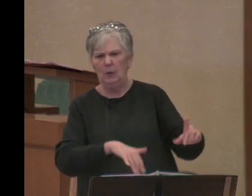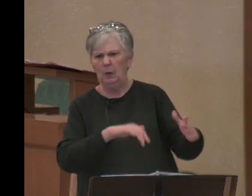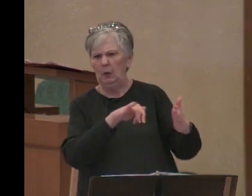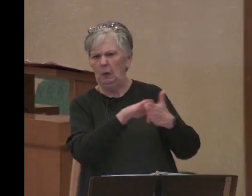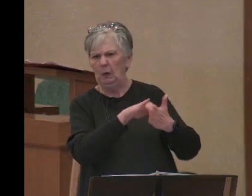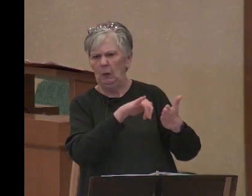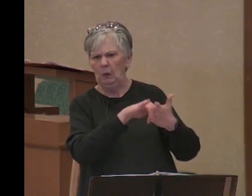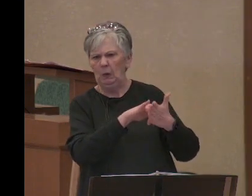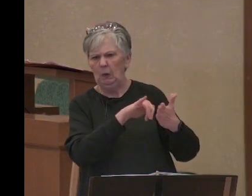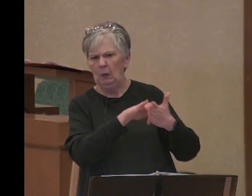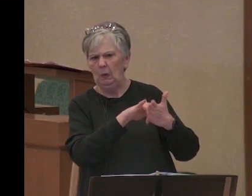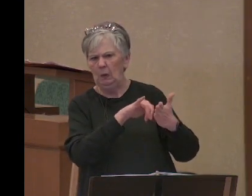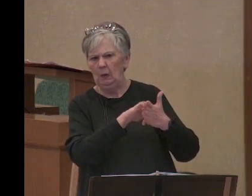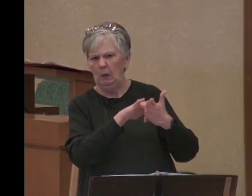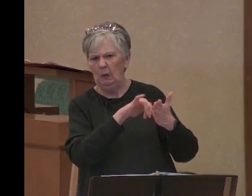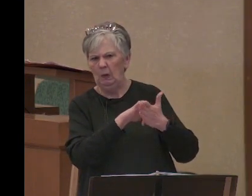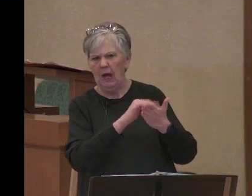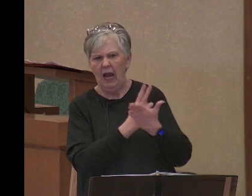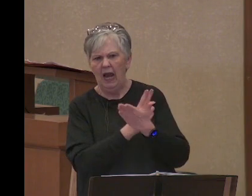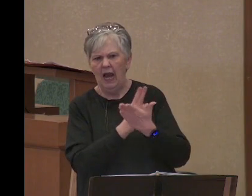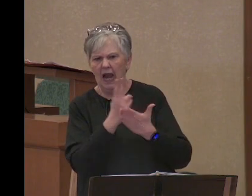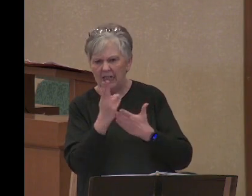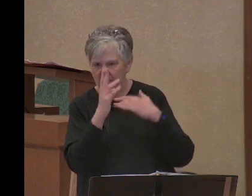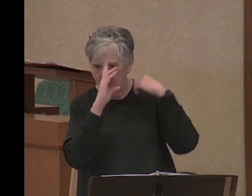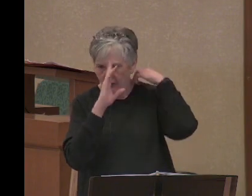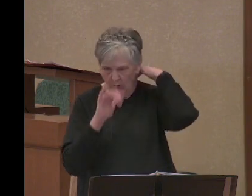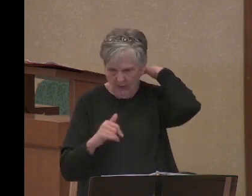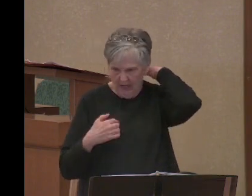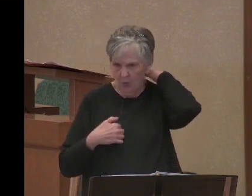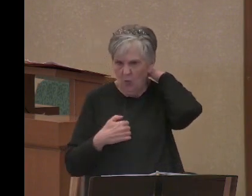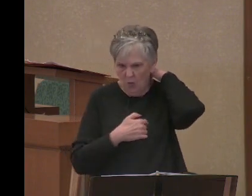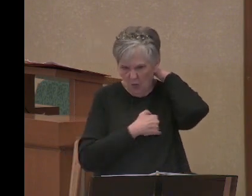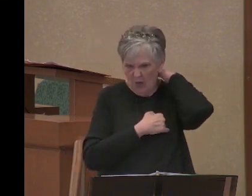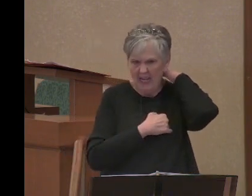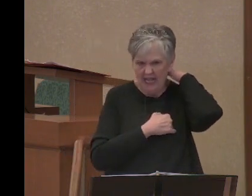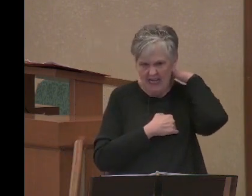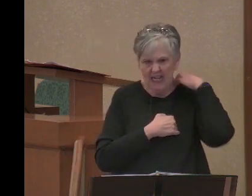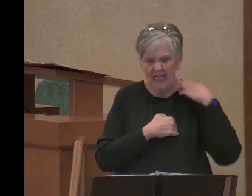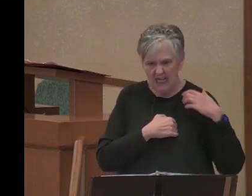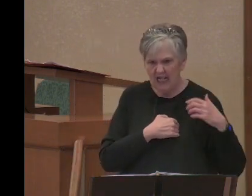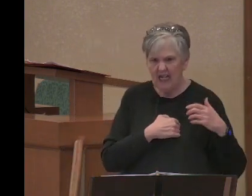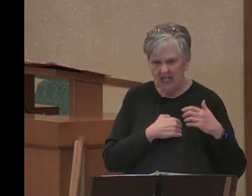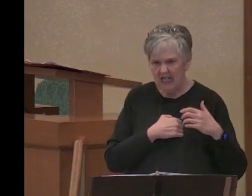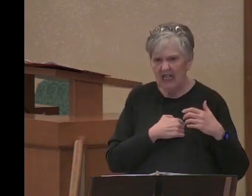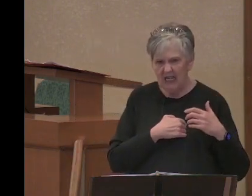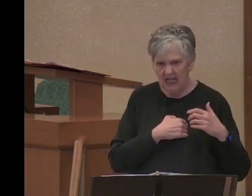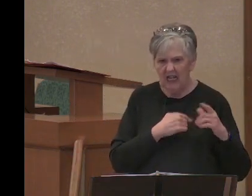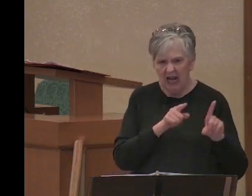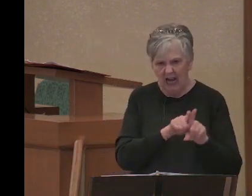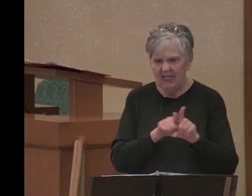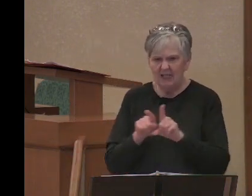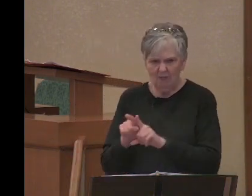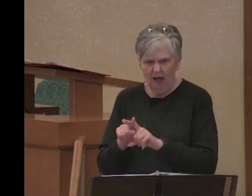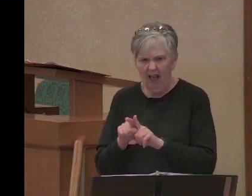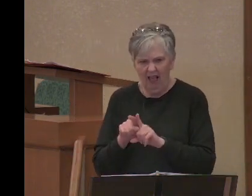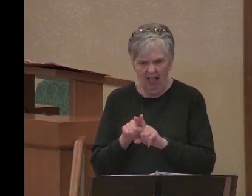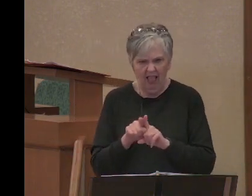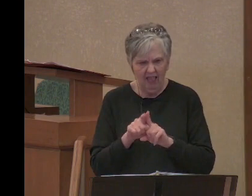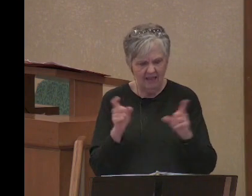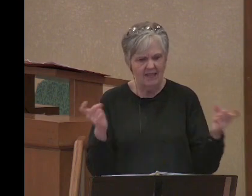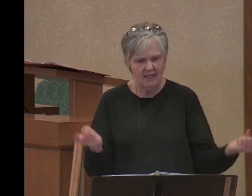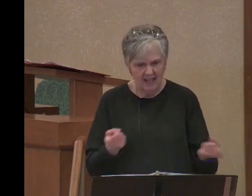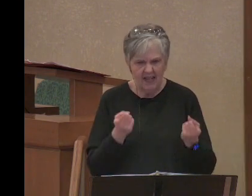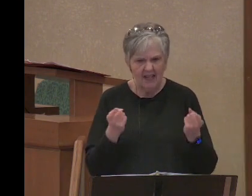we're honest, we know that we have committed these little sins as well. In other